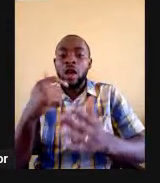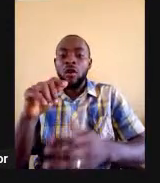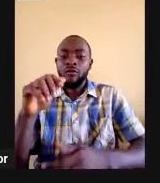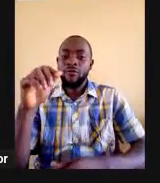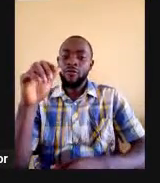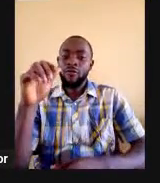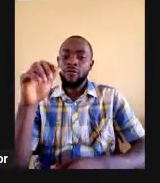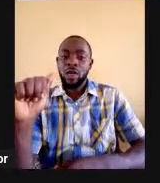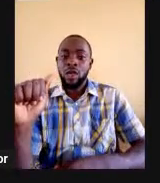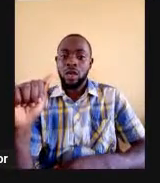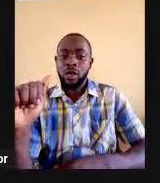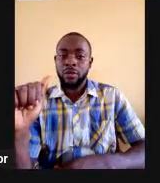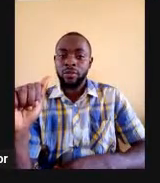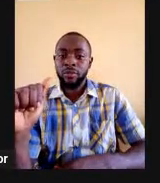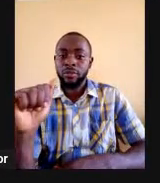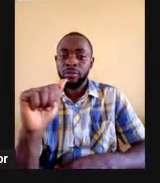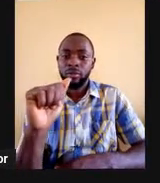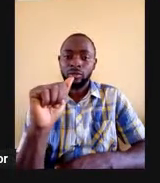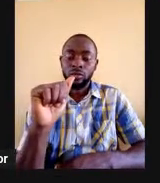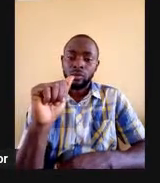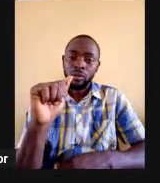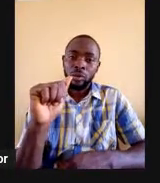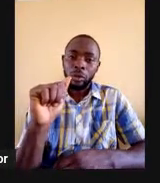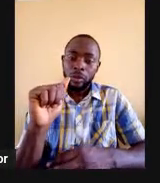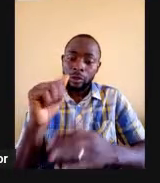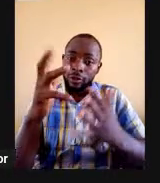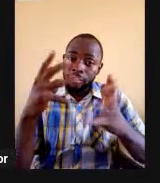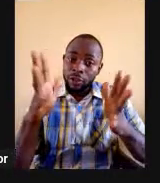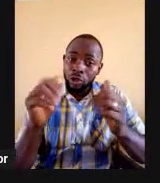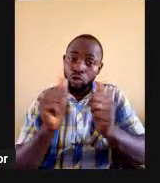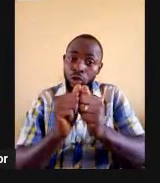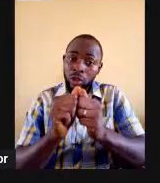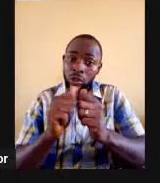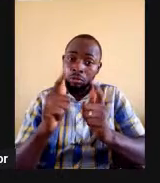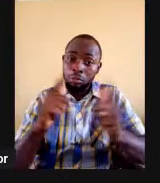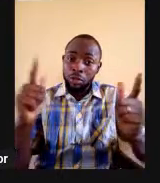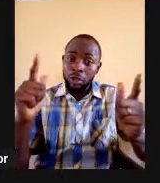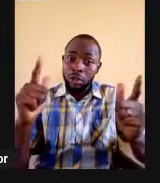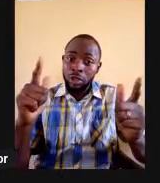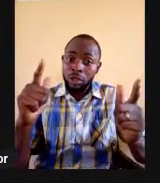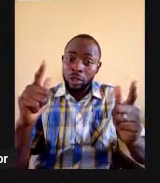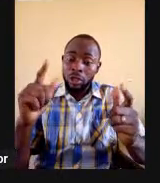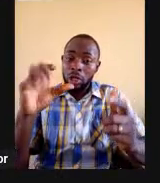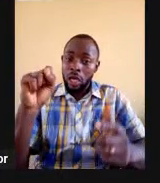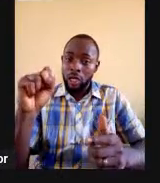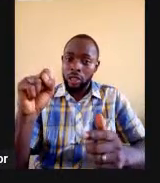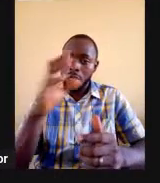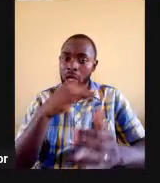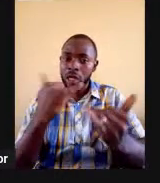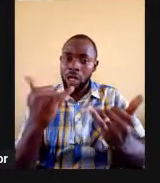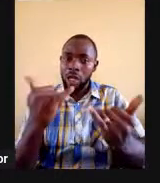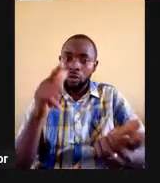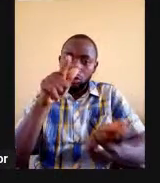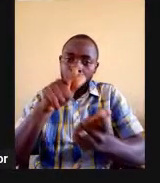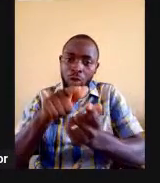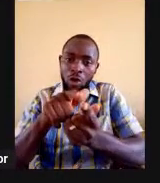okay? So we have done capital S and lower A. So next is M.